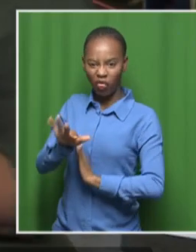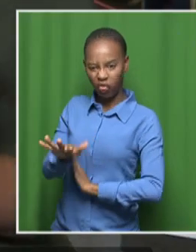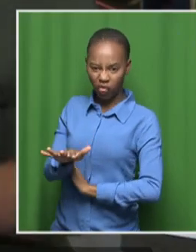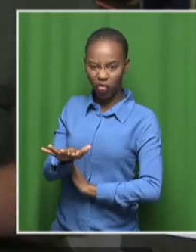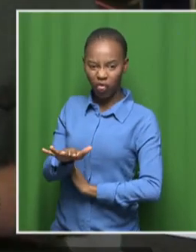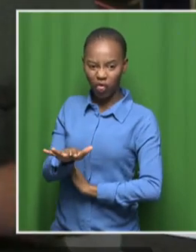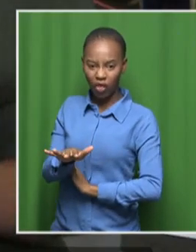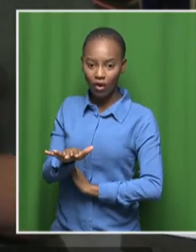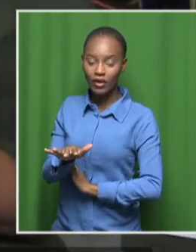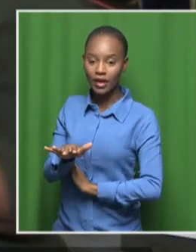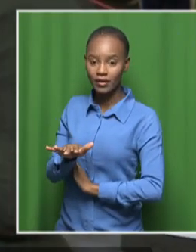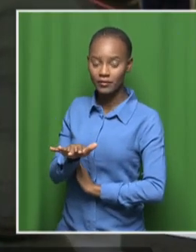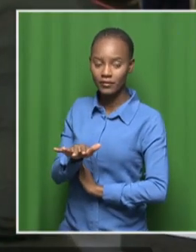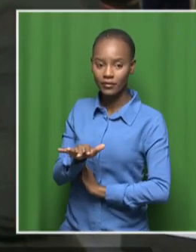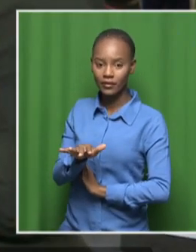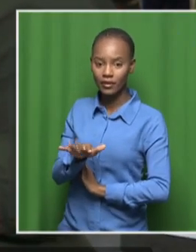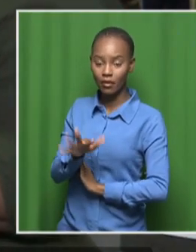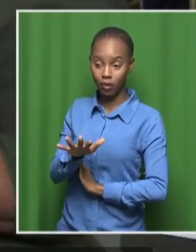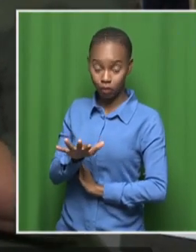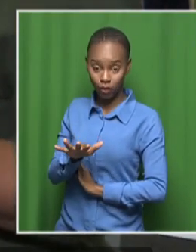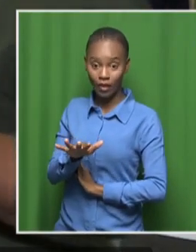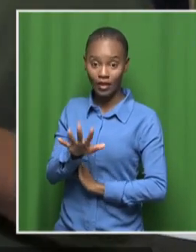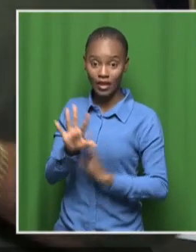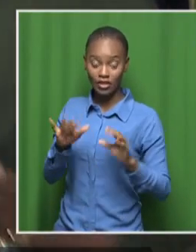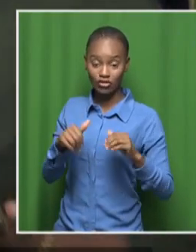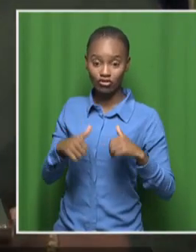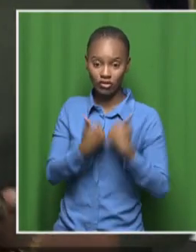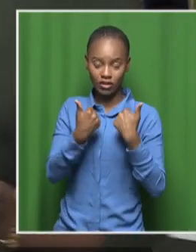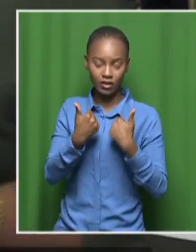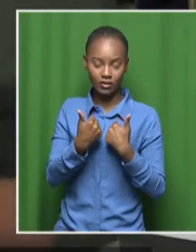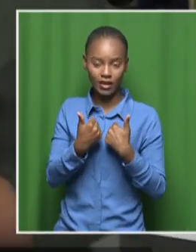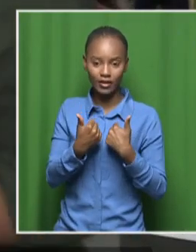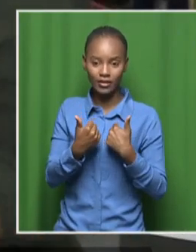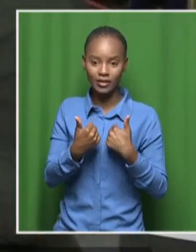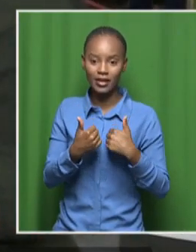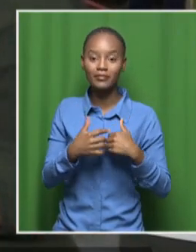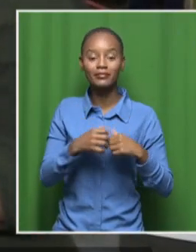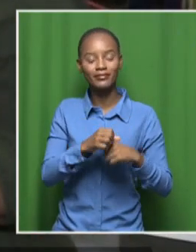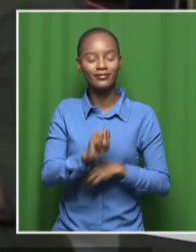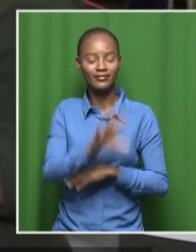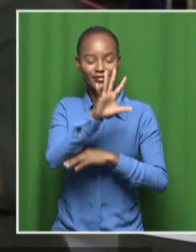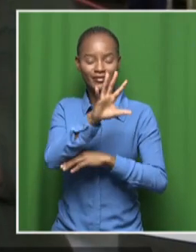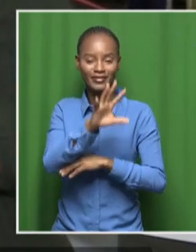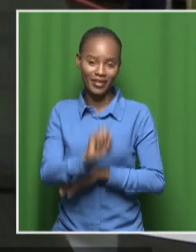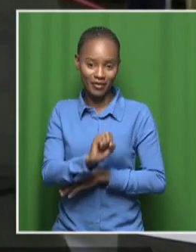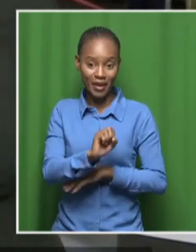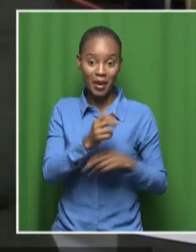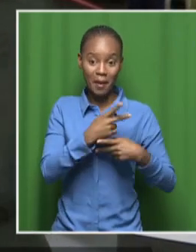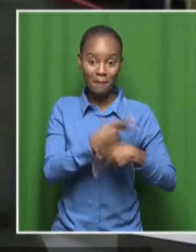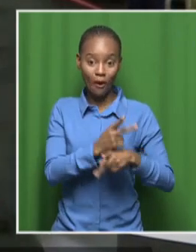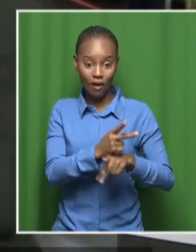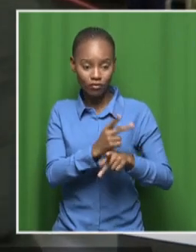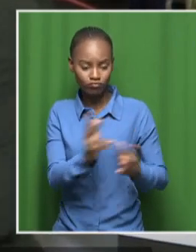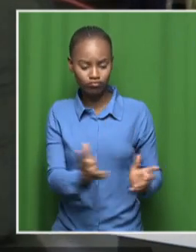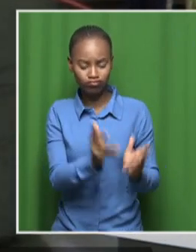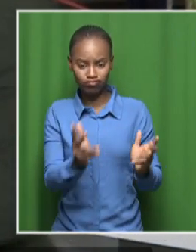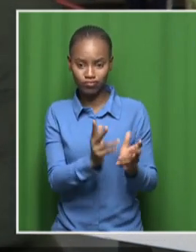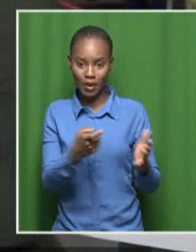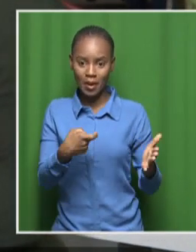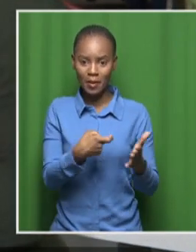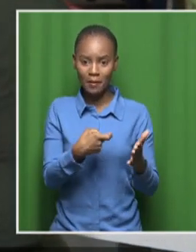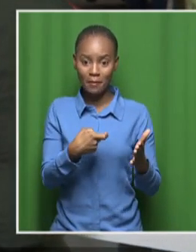all sorts of challenges that exist to buying South African products. How do you mitigate for